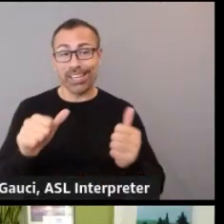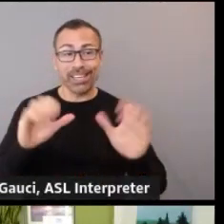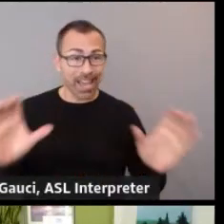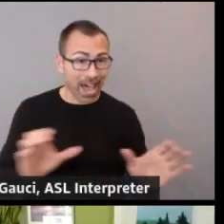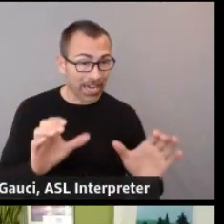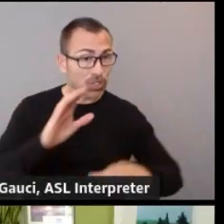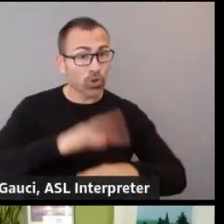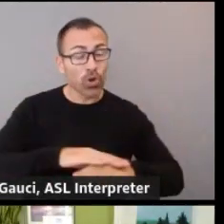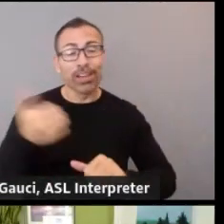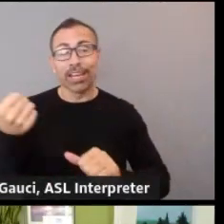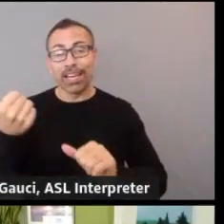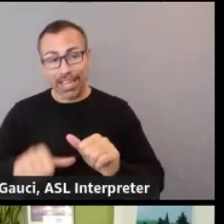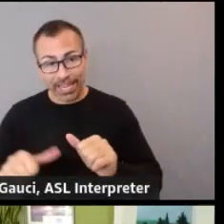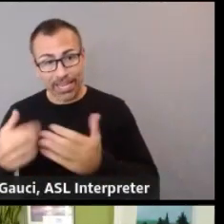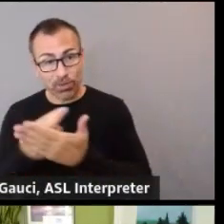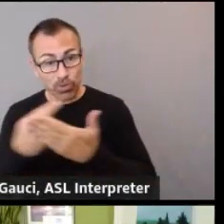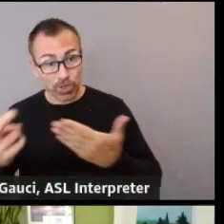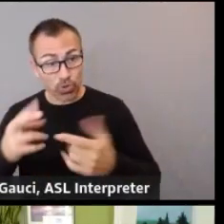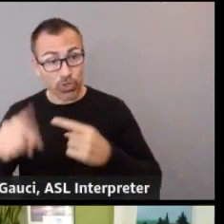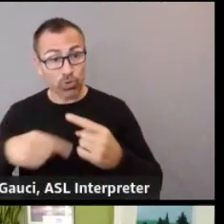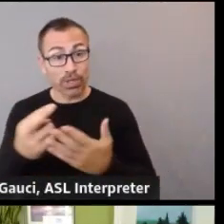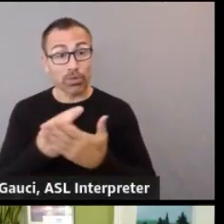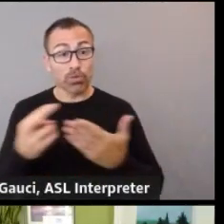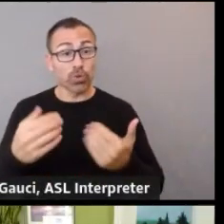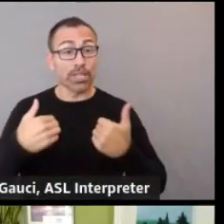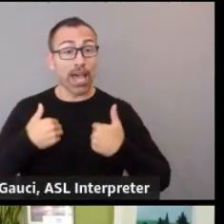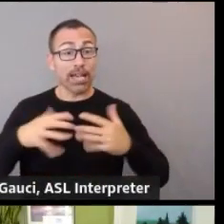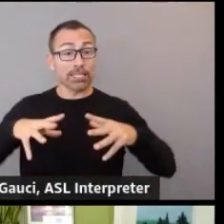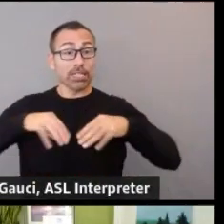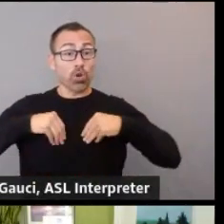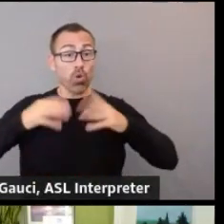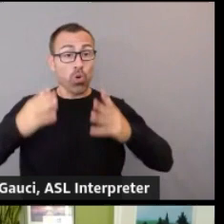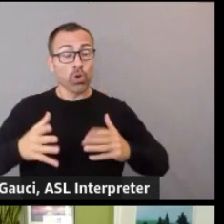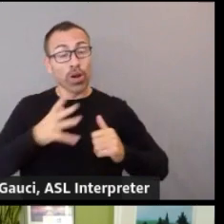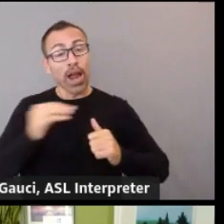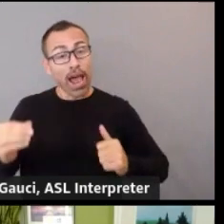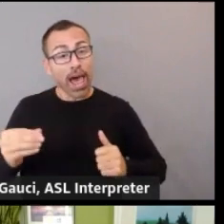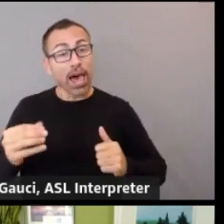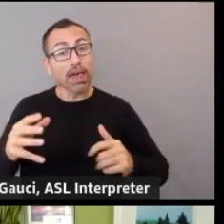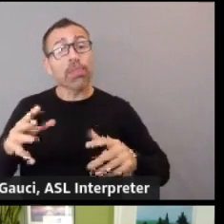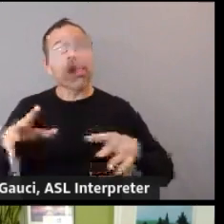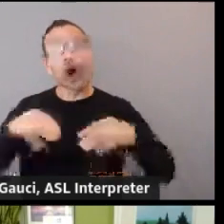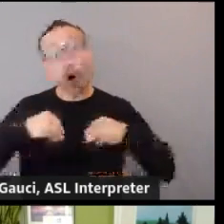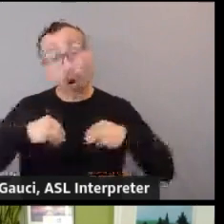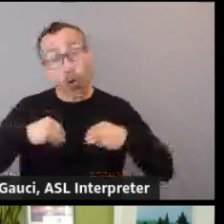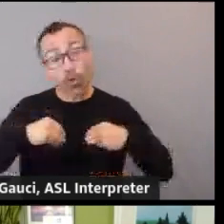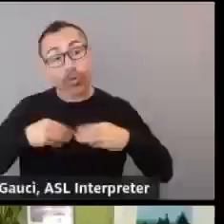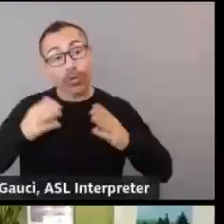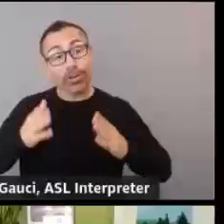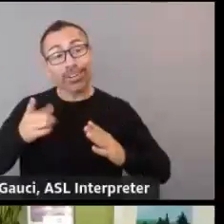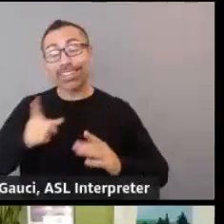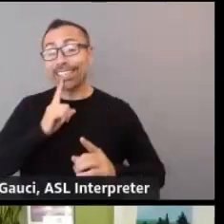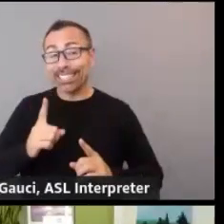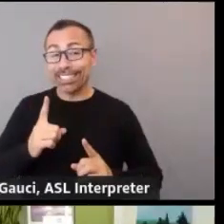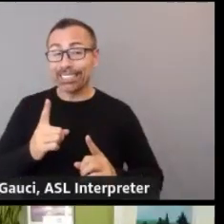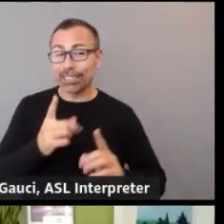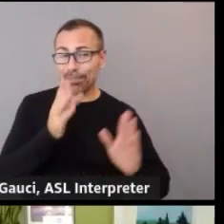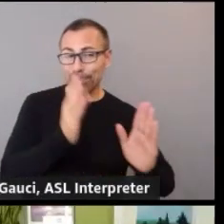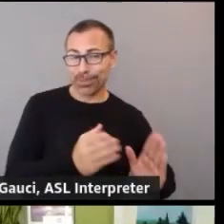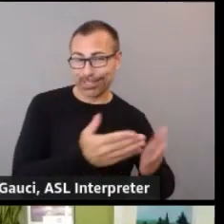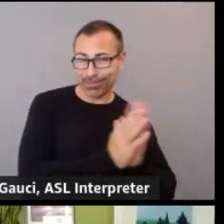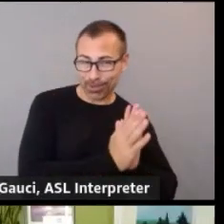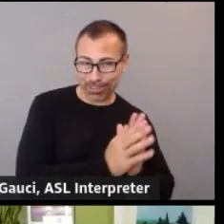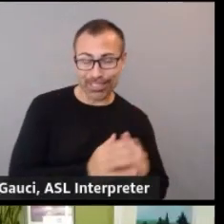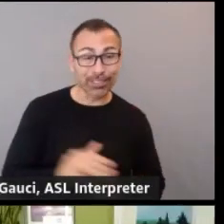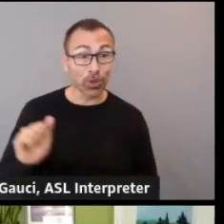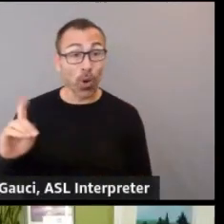resource when that resource has an owner, and the owner is the requesting principal. So in this case, sensible. Yep, Andrew is the